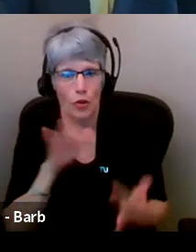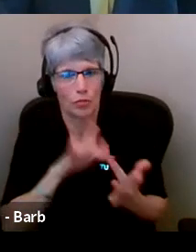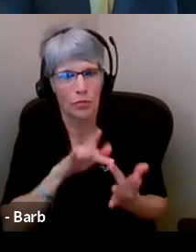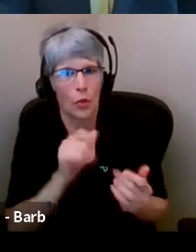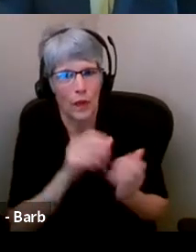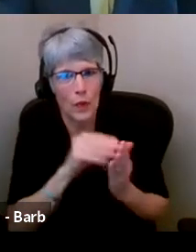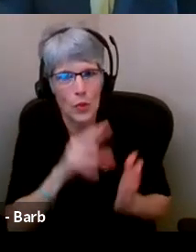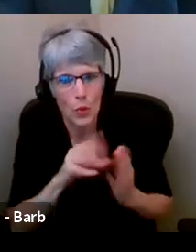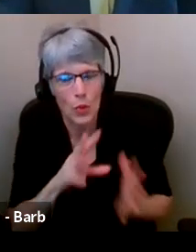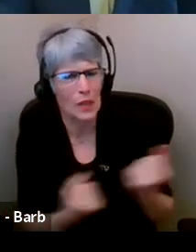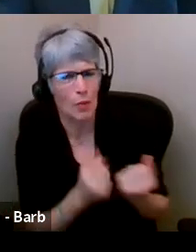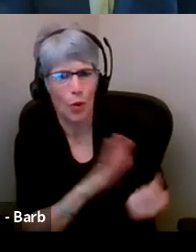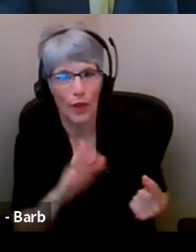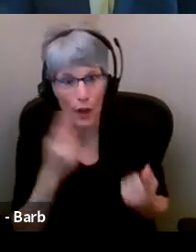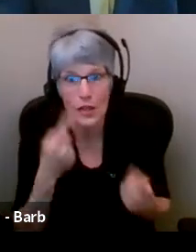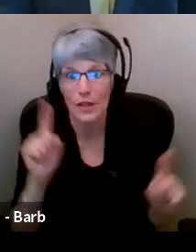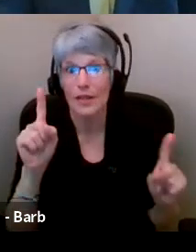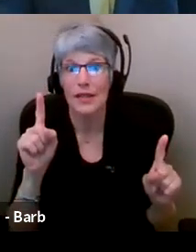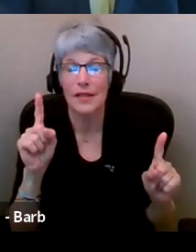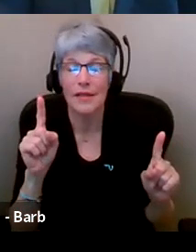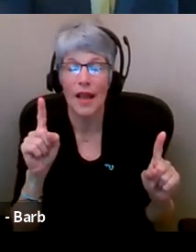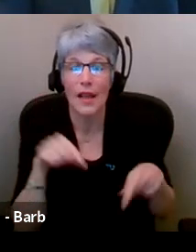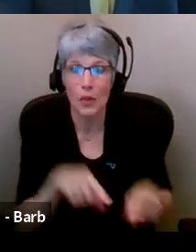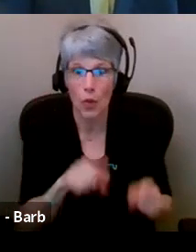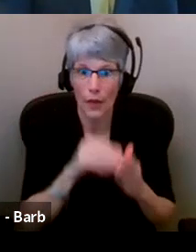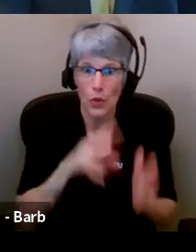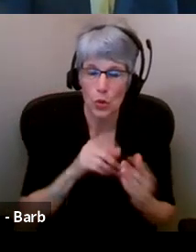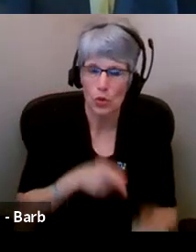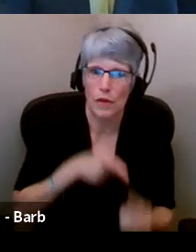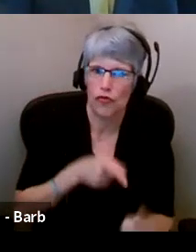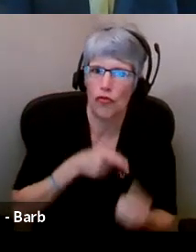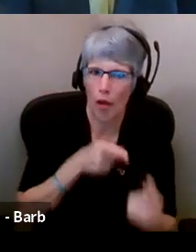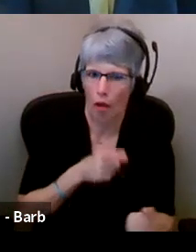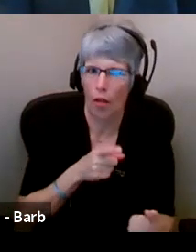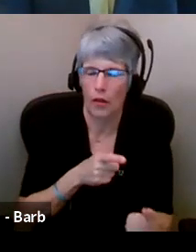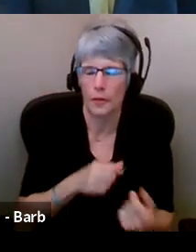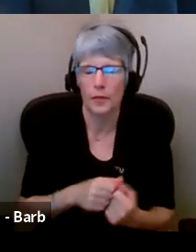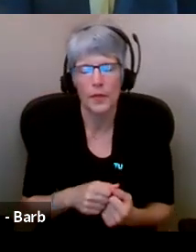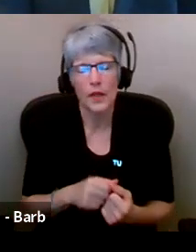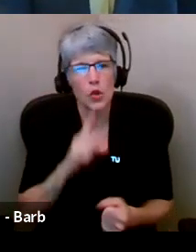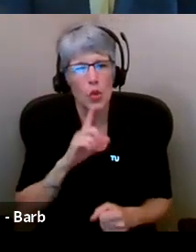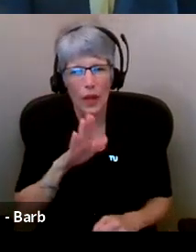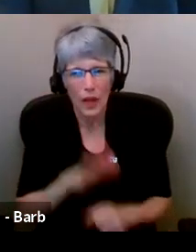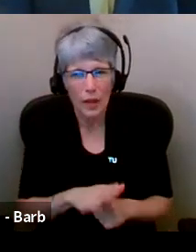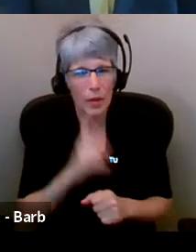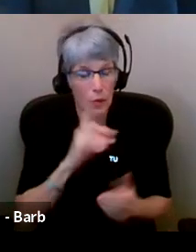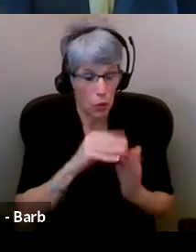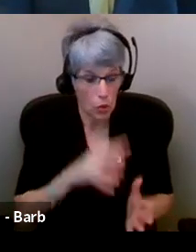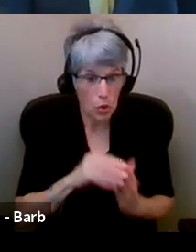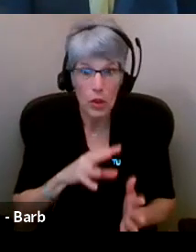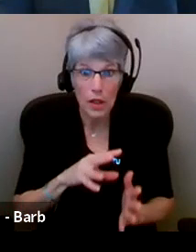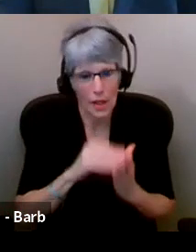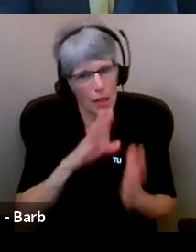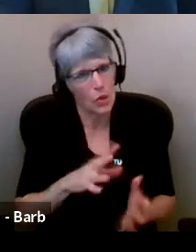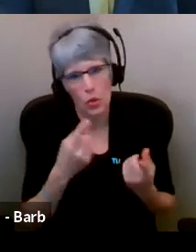success when the students have had struggles to be able to do that. So the commitment to our students and student success came